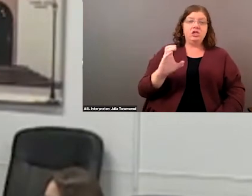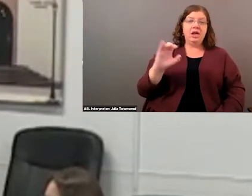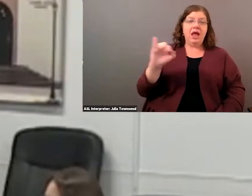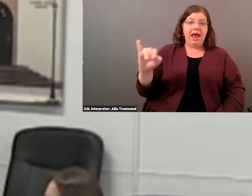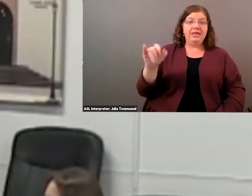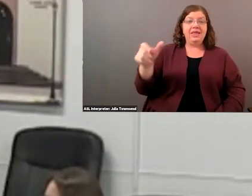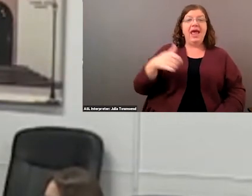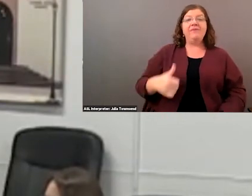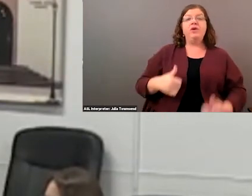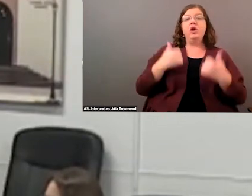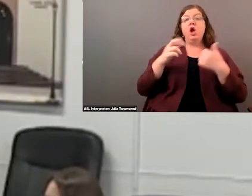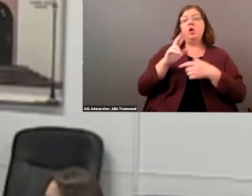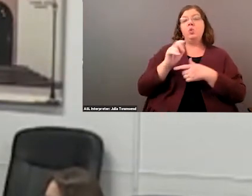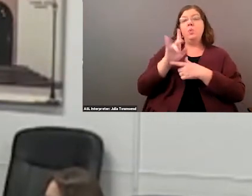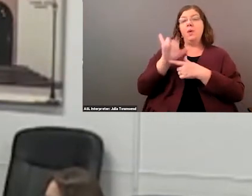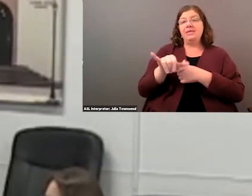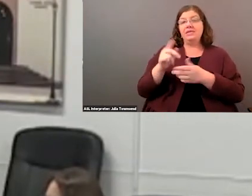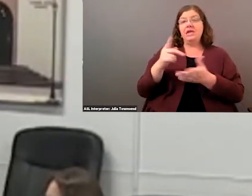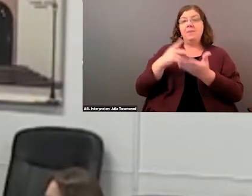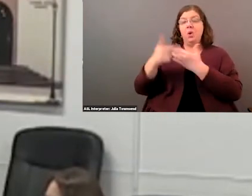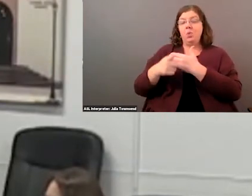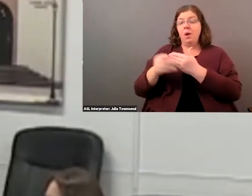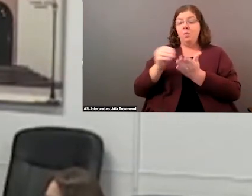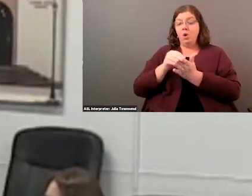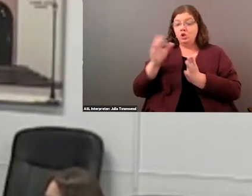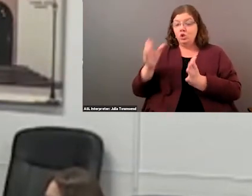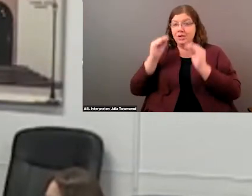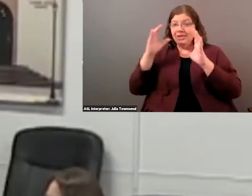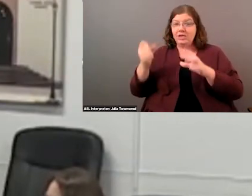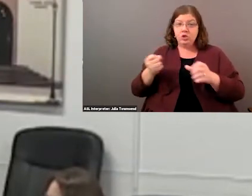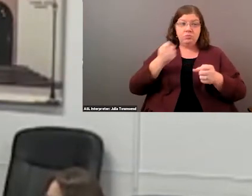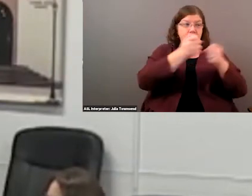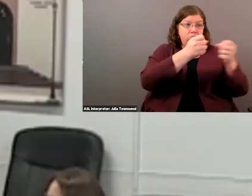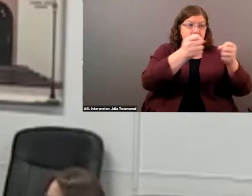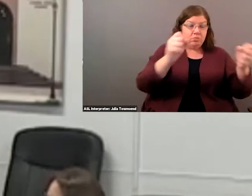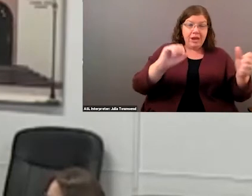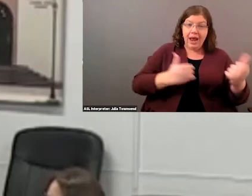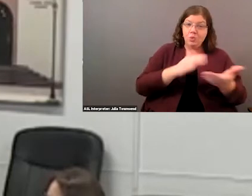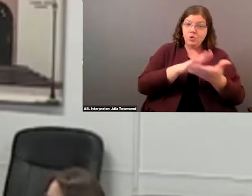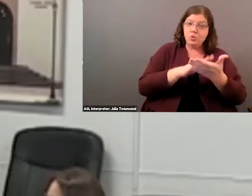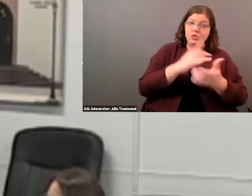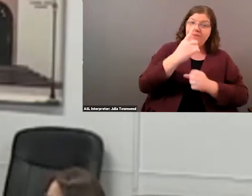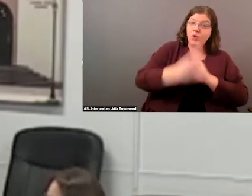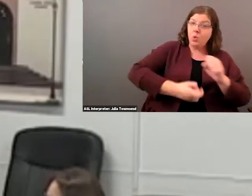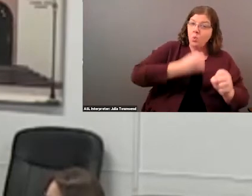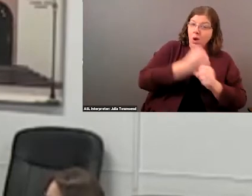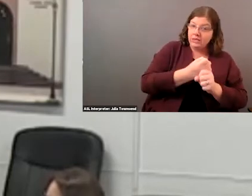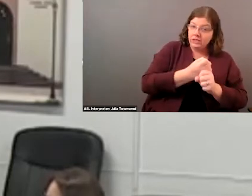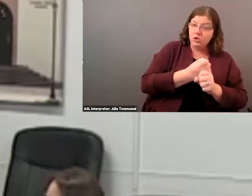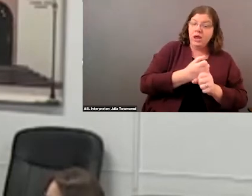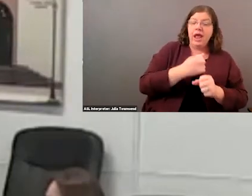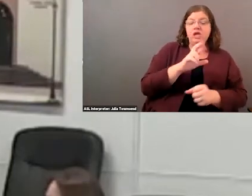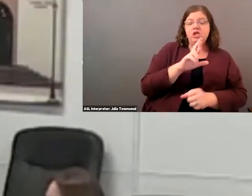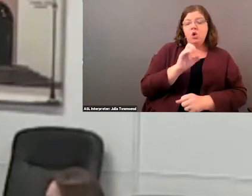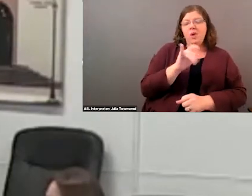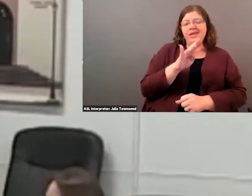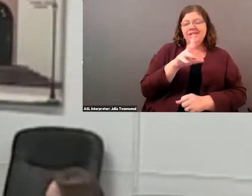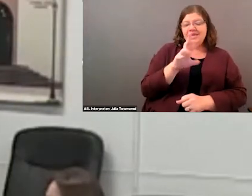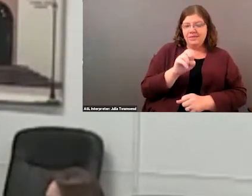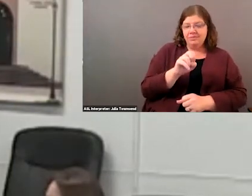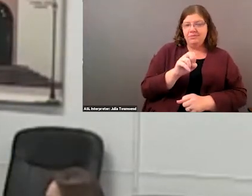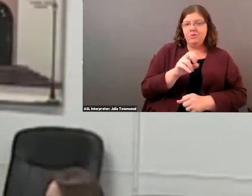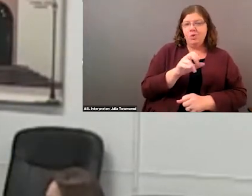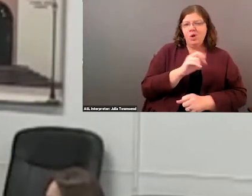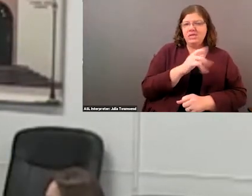schools for 1 year. They're as residents working with another teacher, and then they are then hired the next year by us, I think